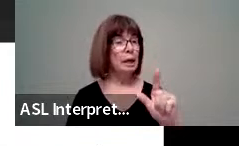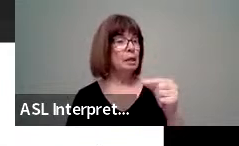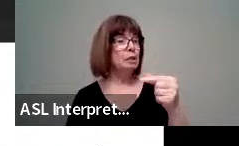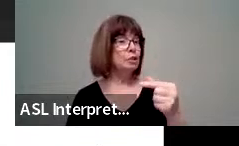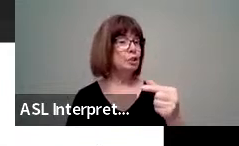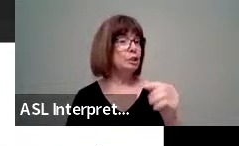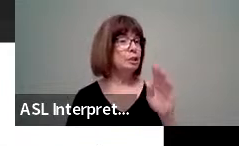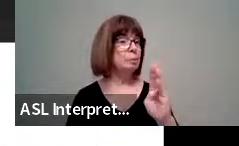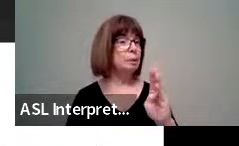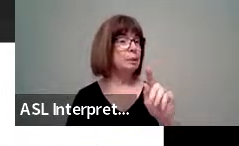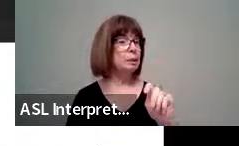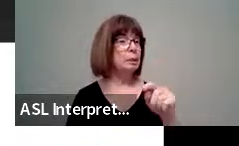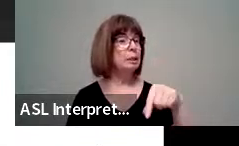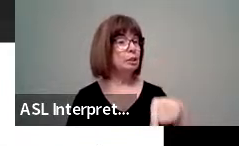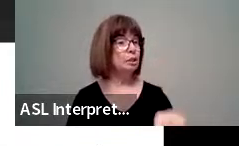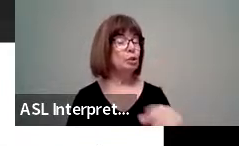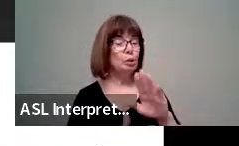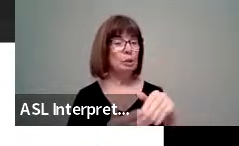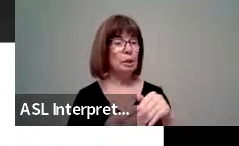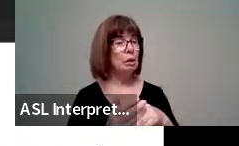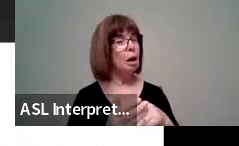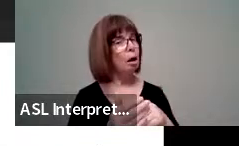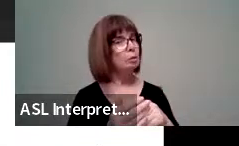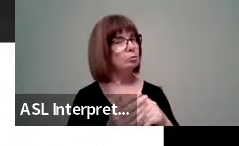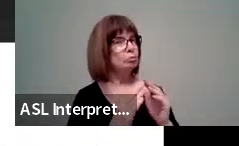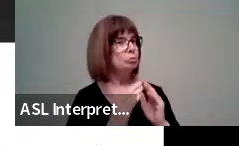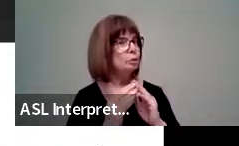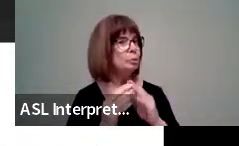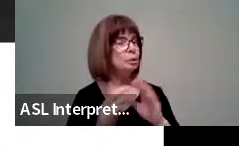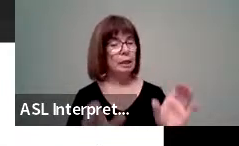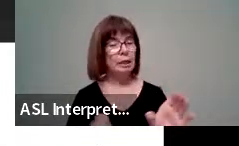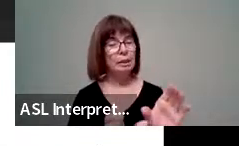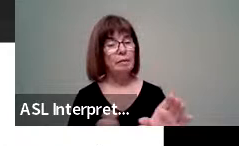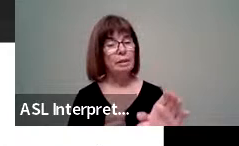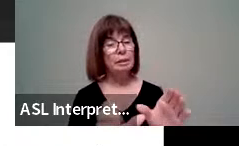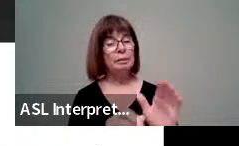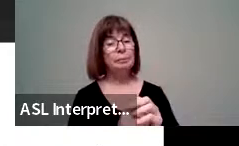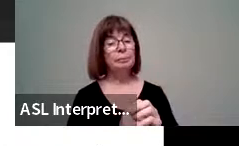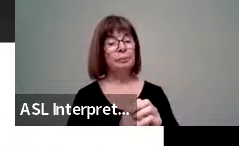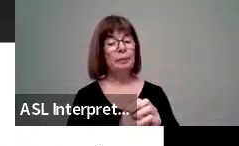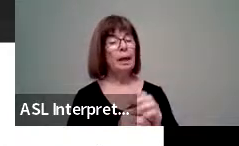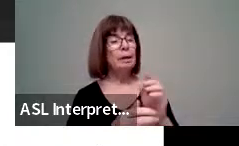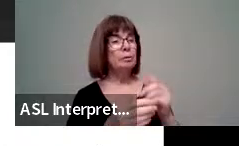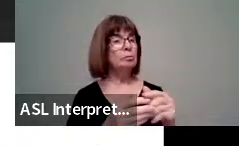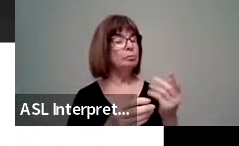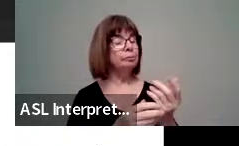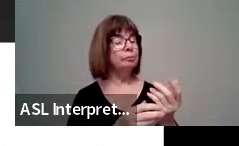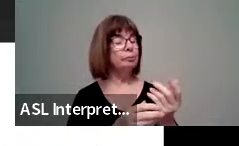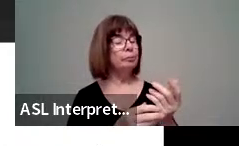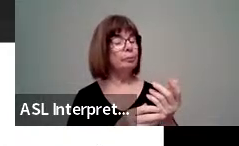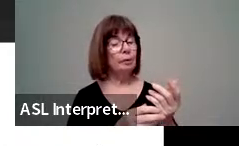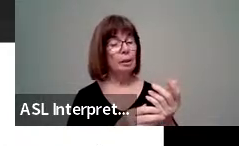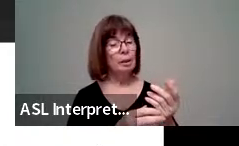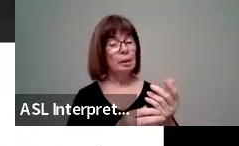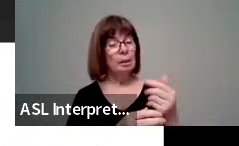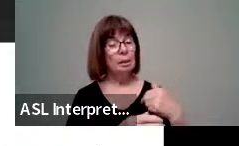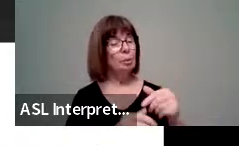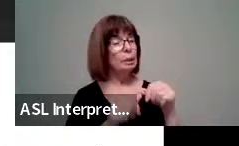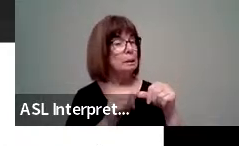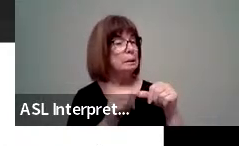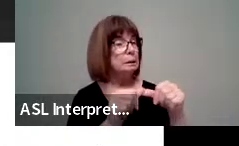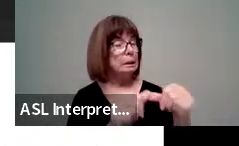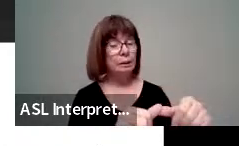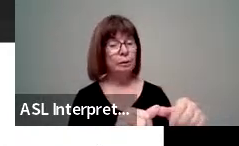on our community activities and all of our activities going forward. And we are